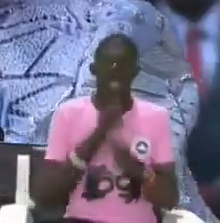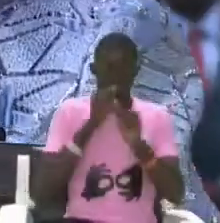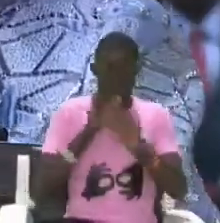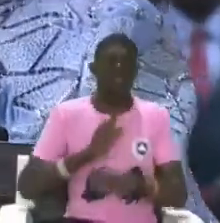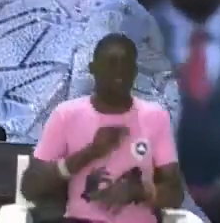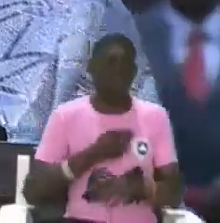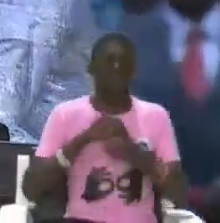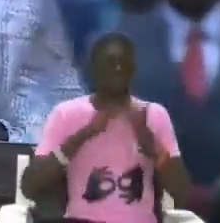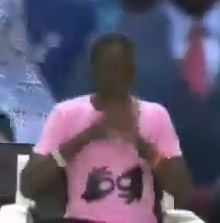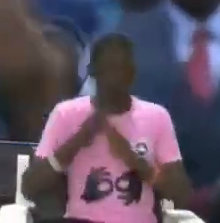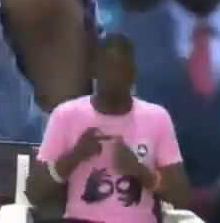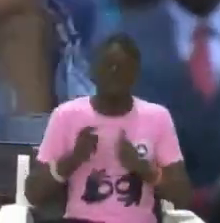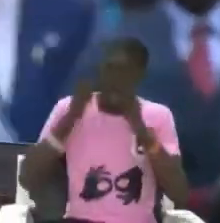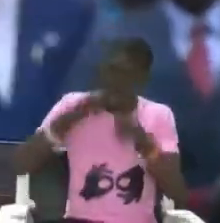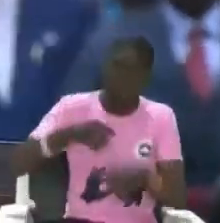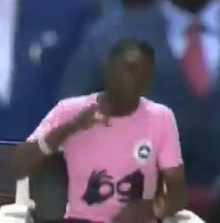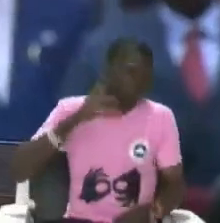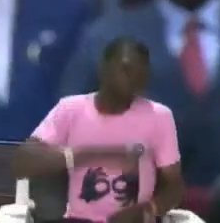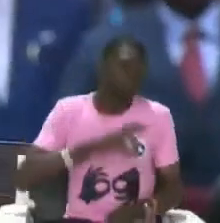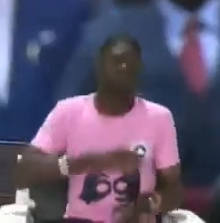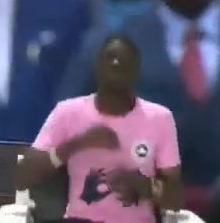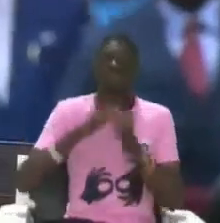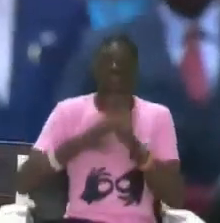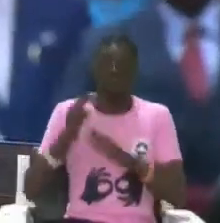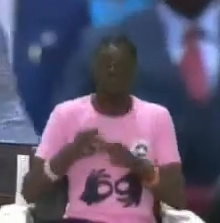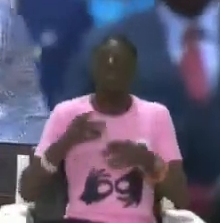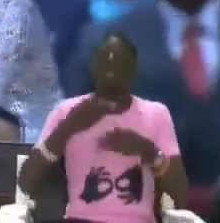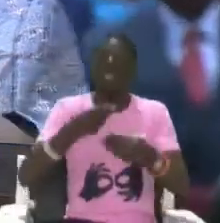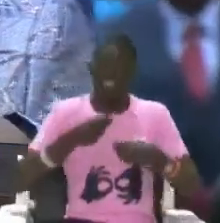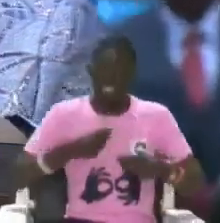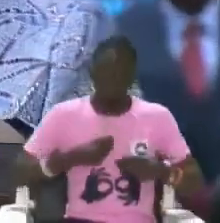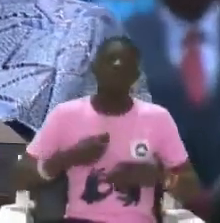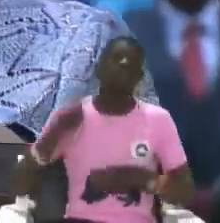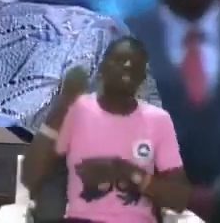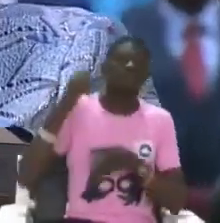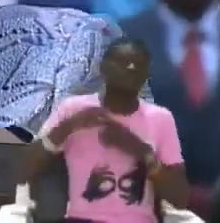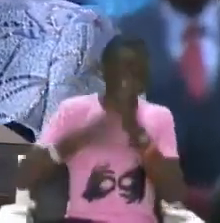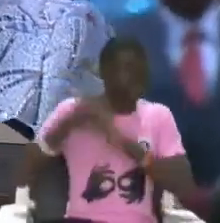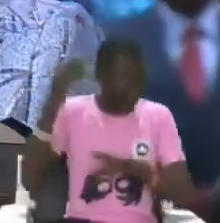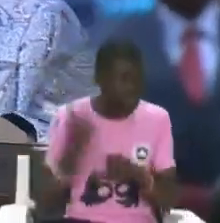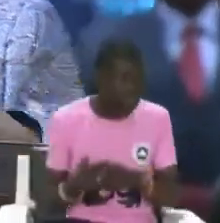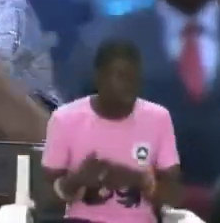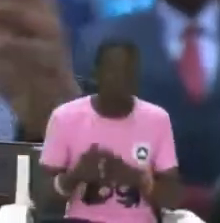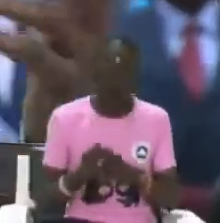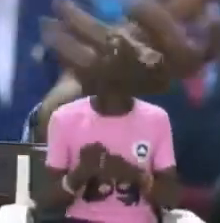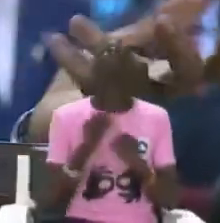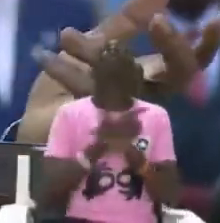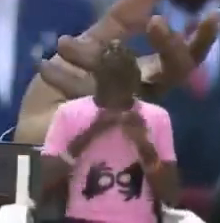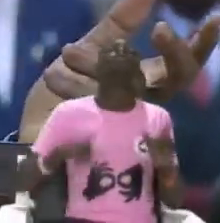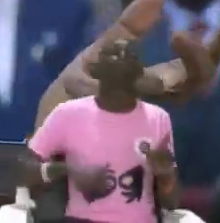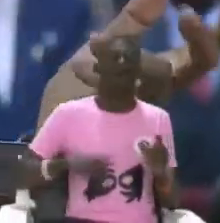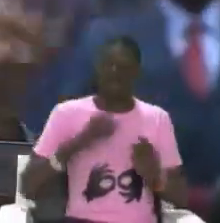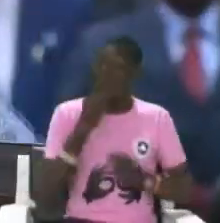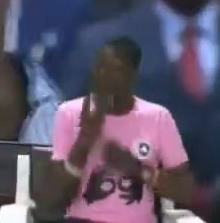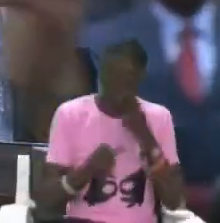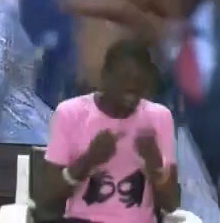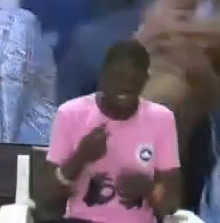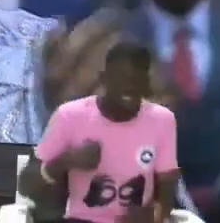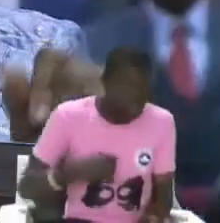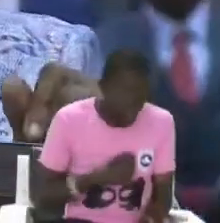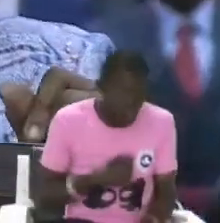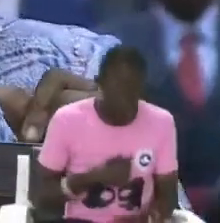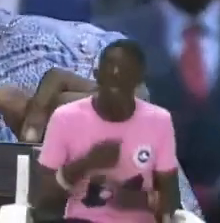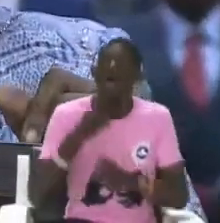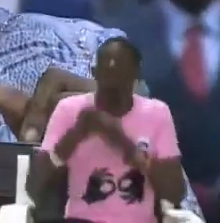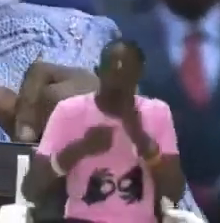mercy and give us the needed testimony in the mighty name of Jesus. Oh, Lord, visit us. Baba, please visit